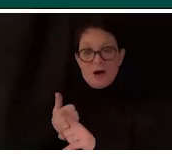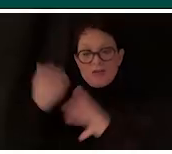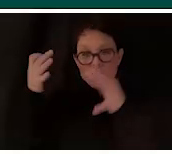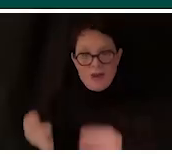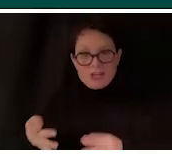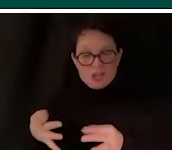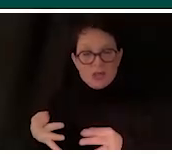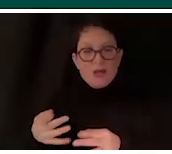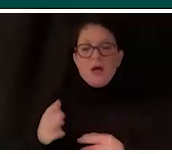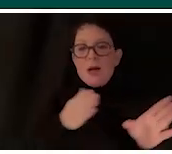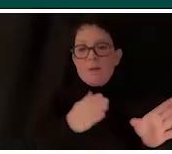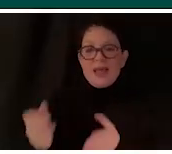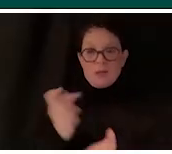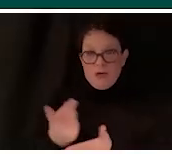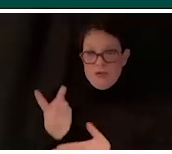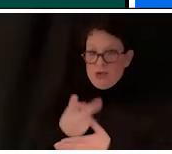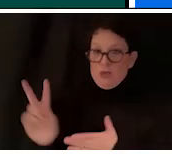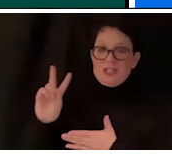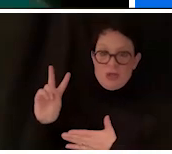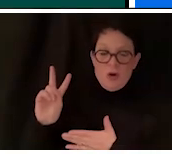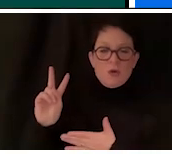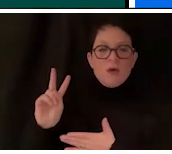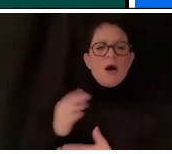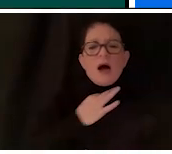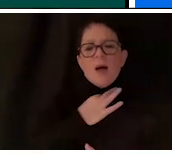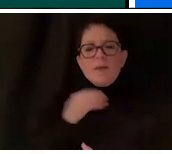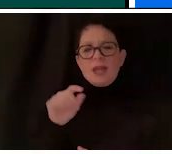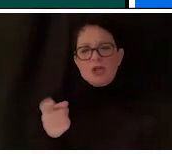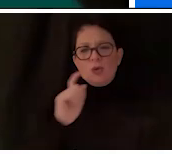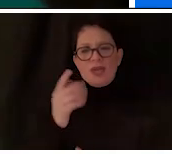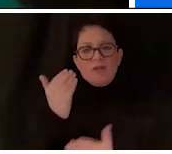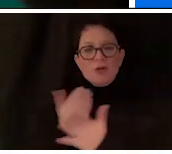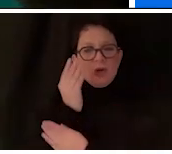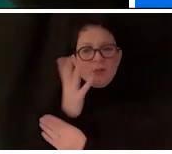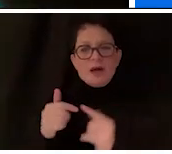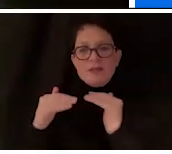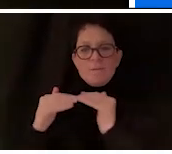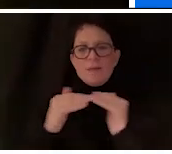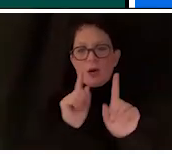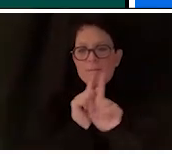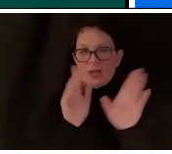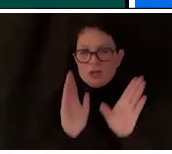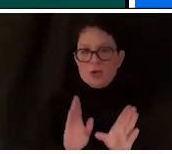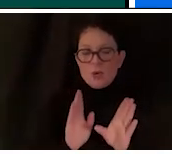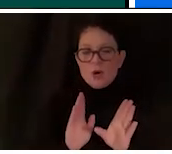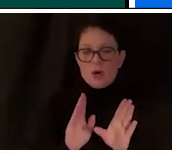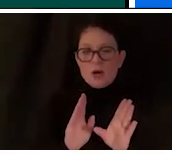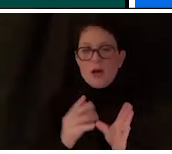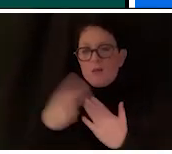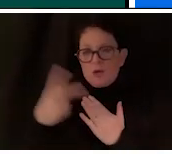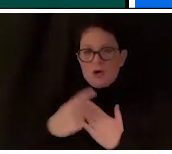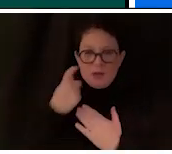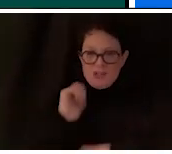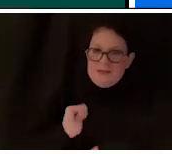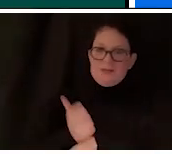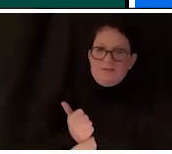got his plan approved like 2 weeks ago. And I'm wondering if you can provide an update on the peer mentor pilots that are going on. I'd